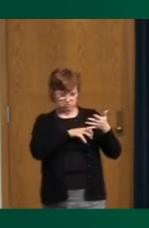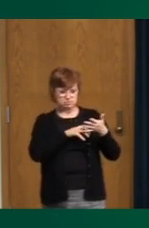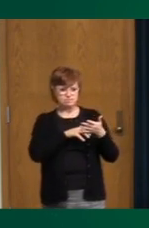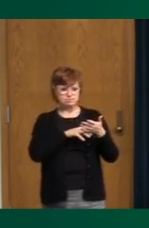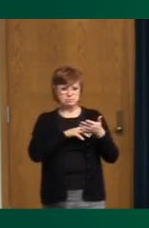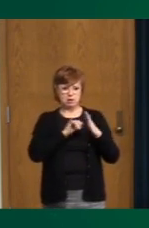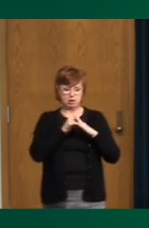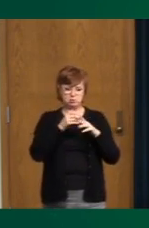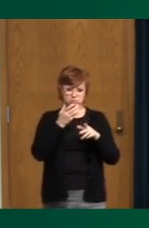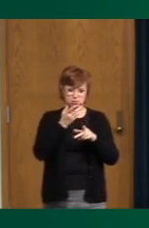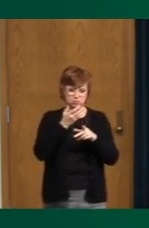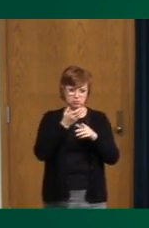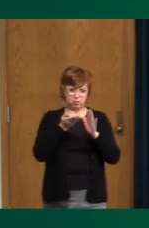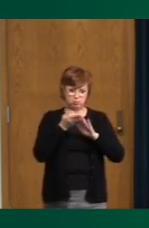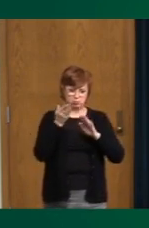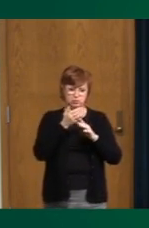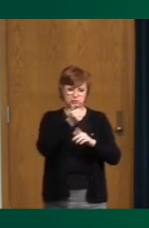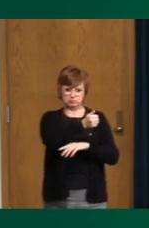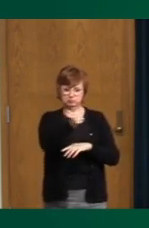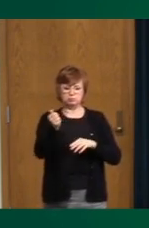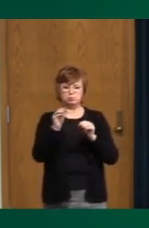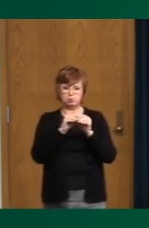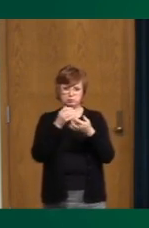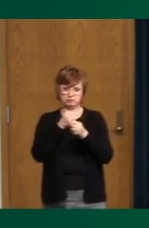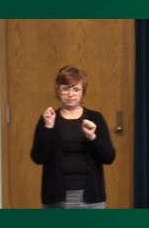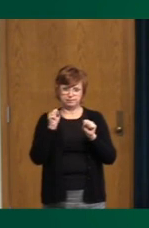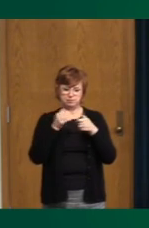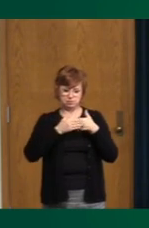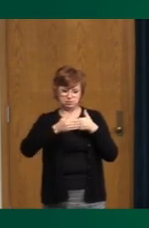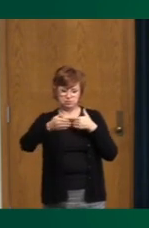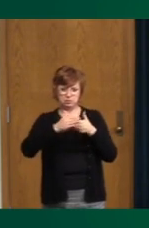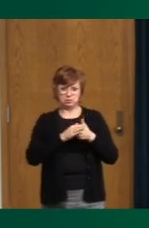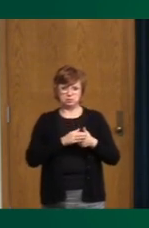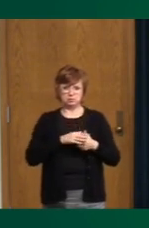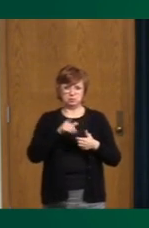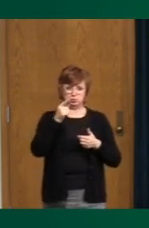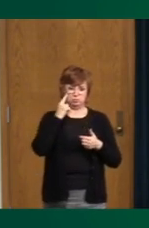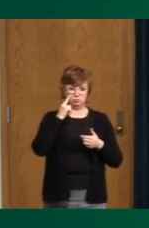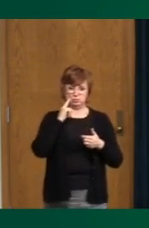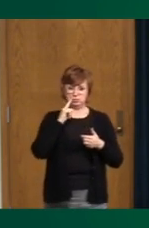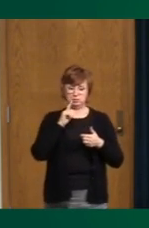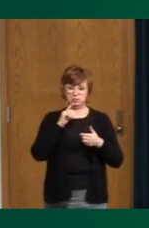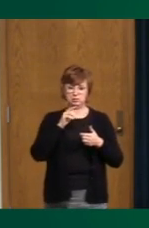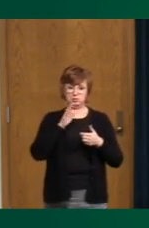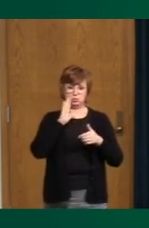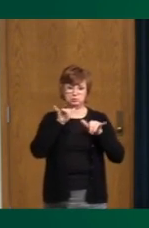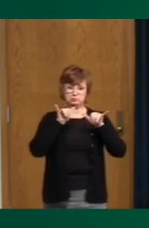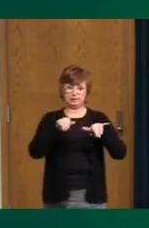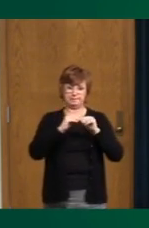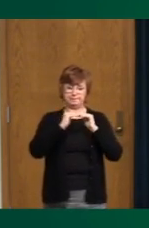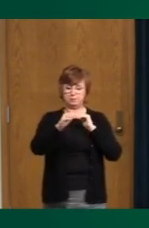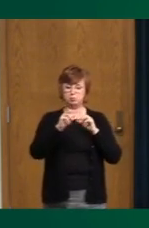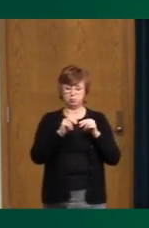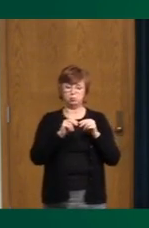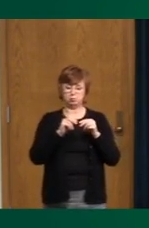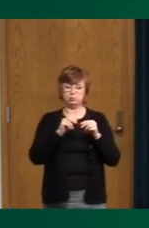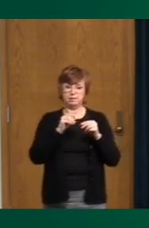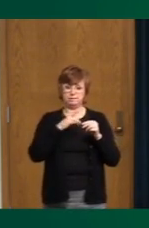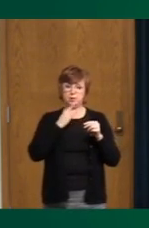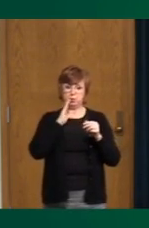the days and weeks ahead. But don't think that there isn't going to be some changes in each of these